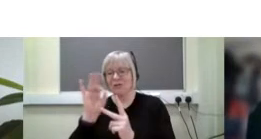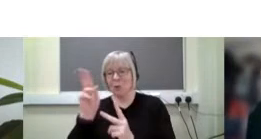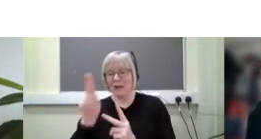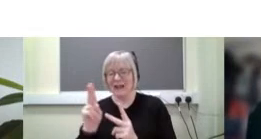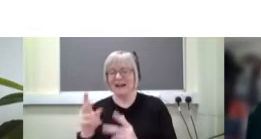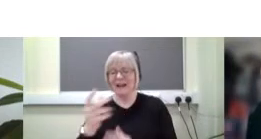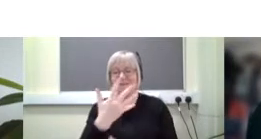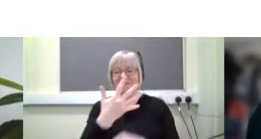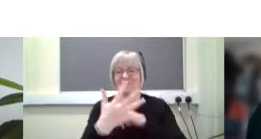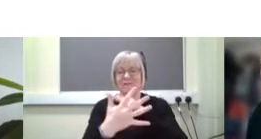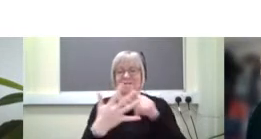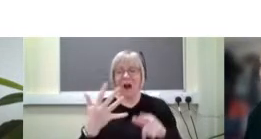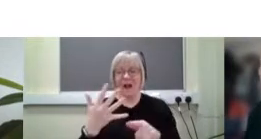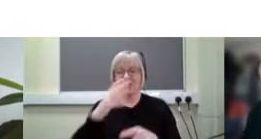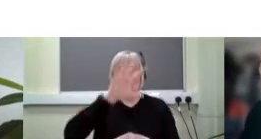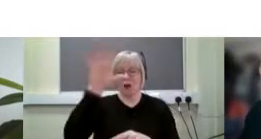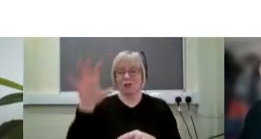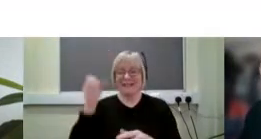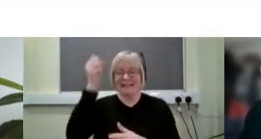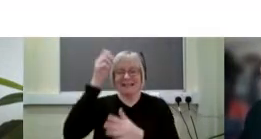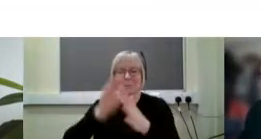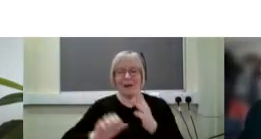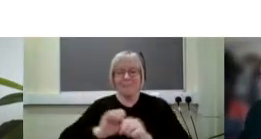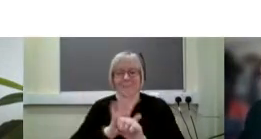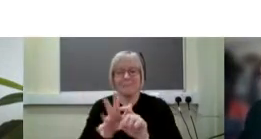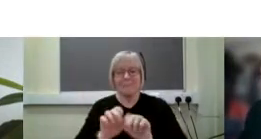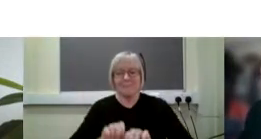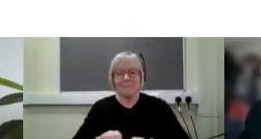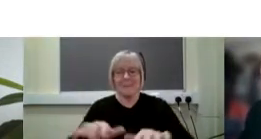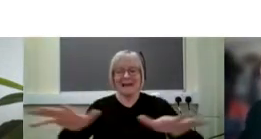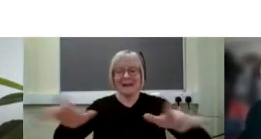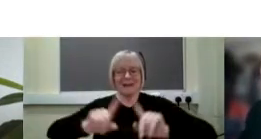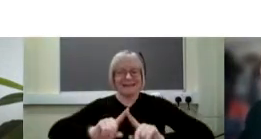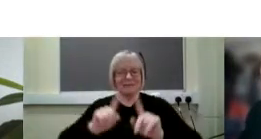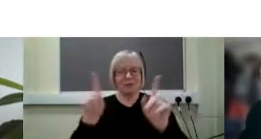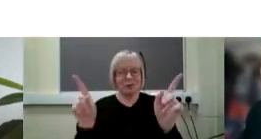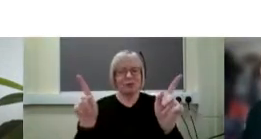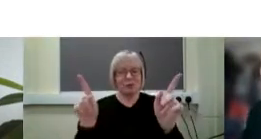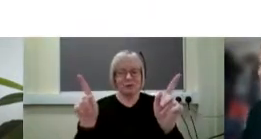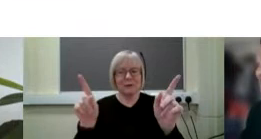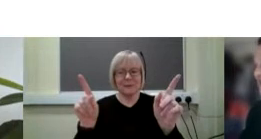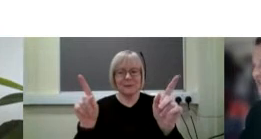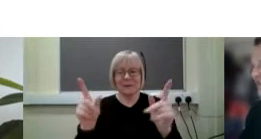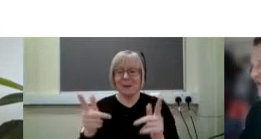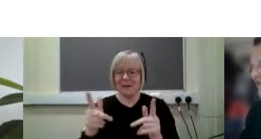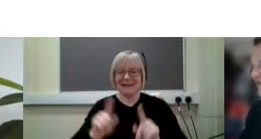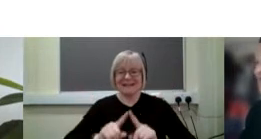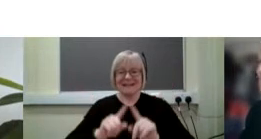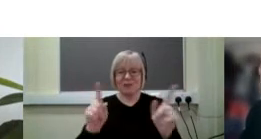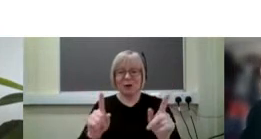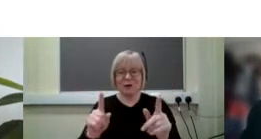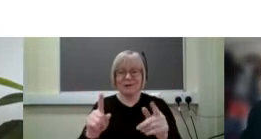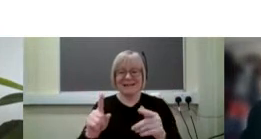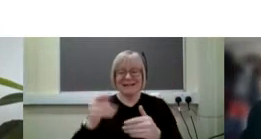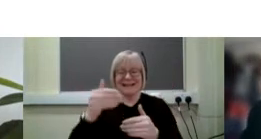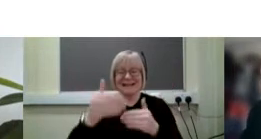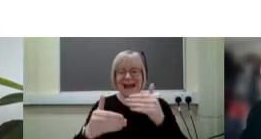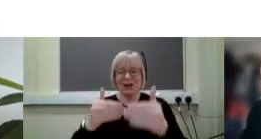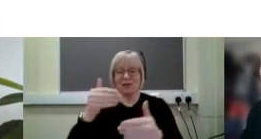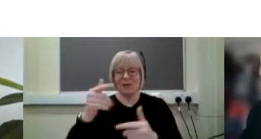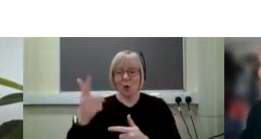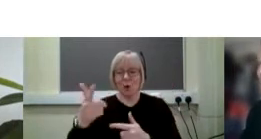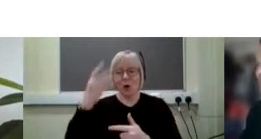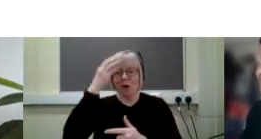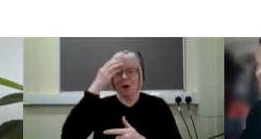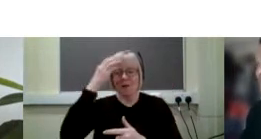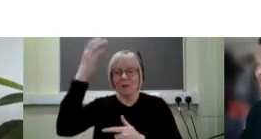experienced the pandemic in slightly different ways. So, you know, whether they were at different stages of government responses, or